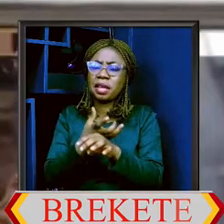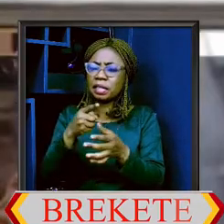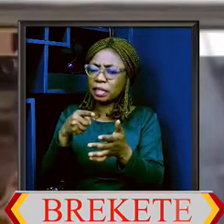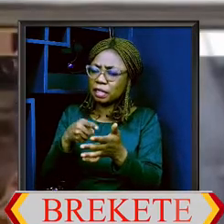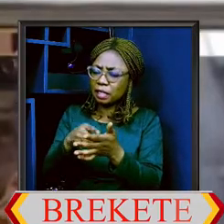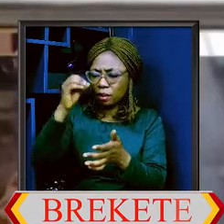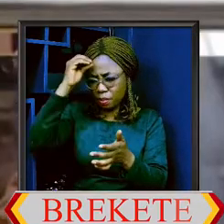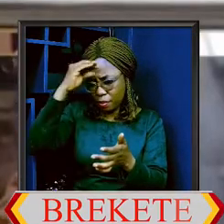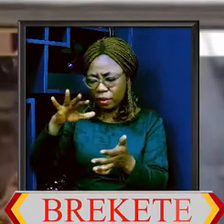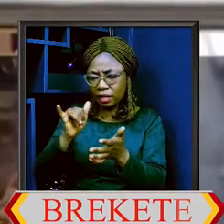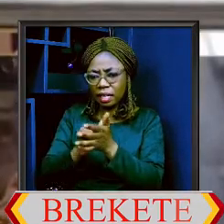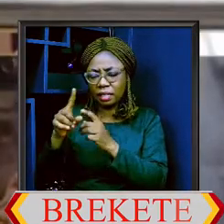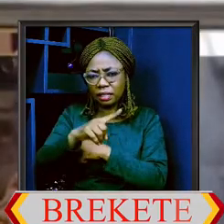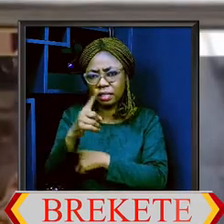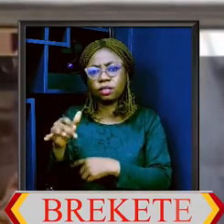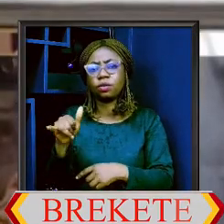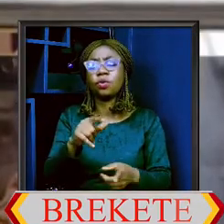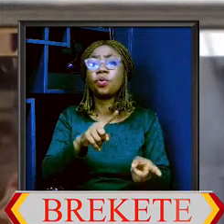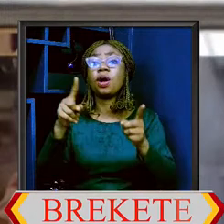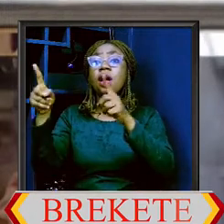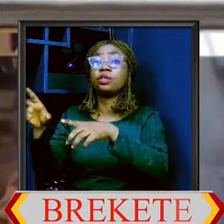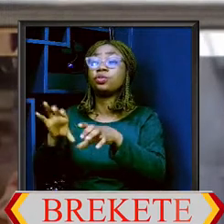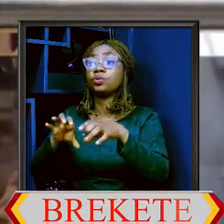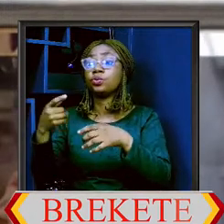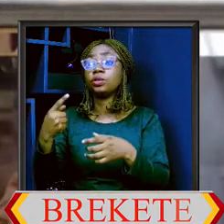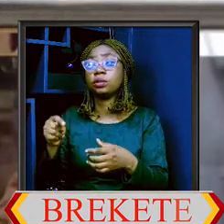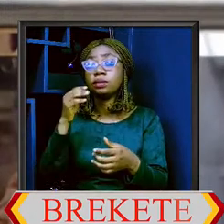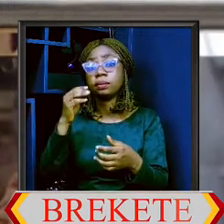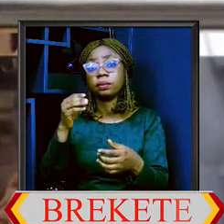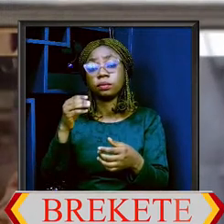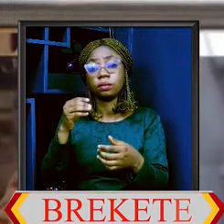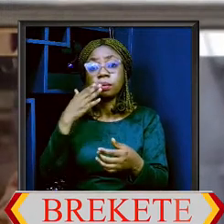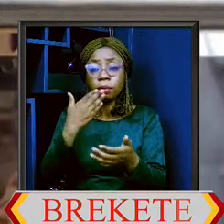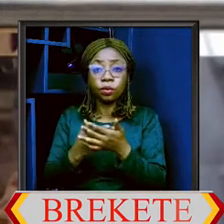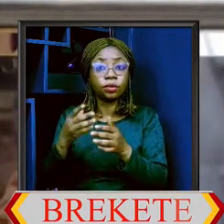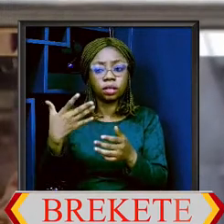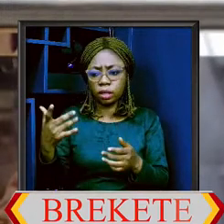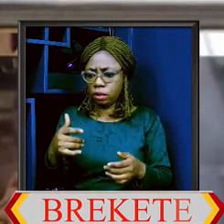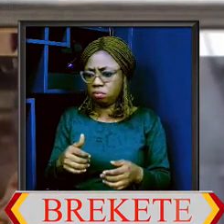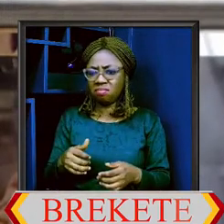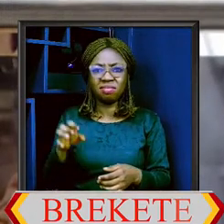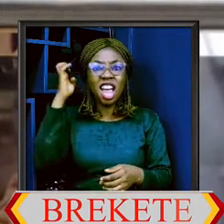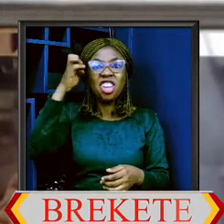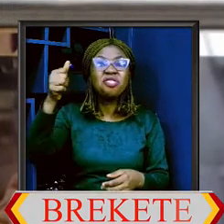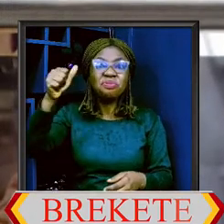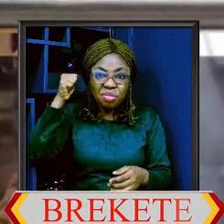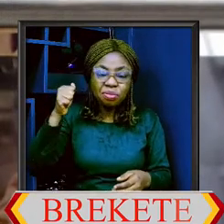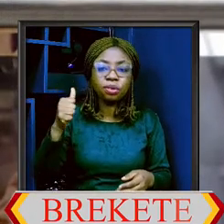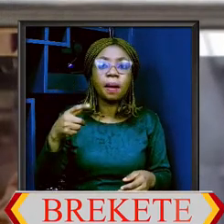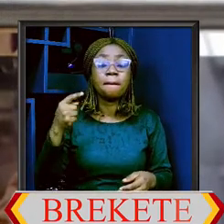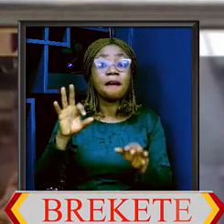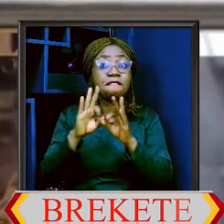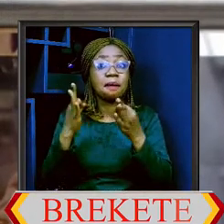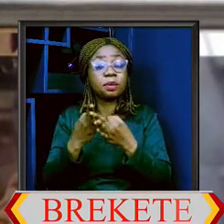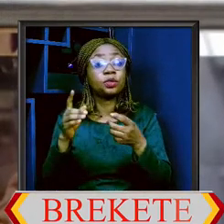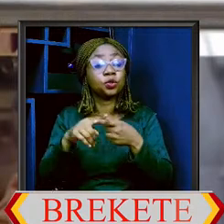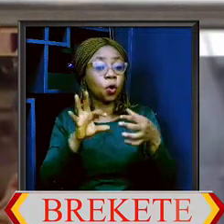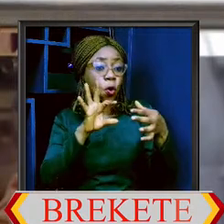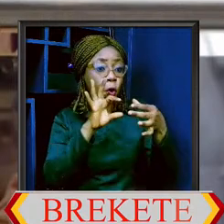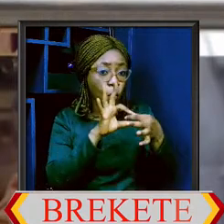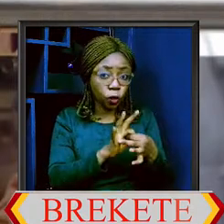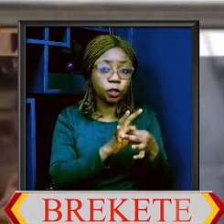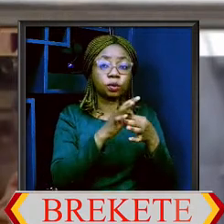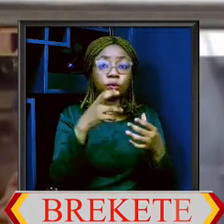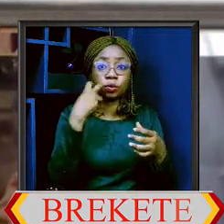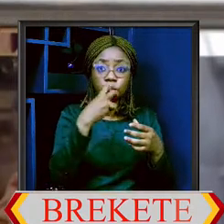that he should go and do the proper thing he refused my family to connect me with him he refused